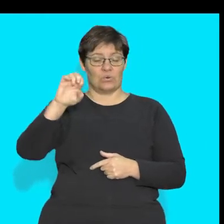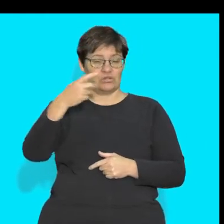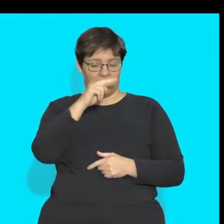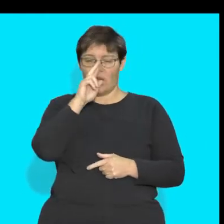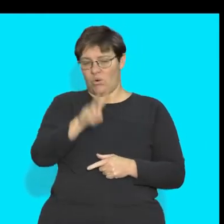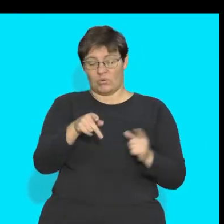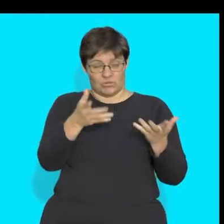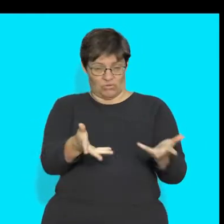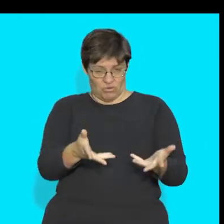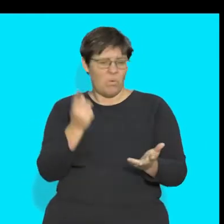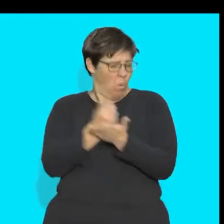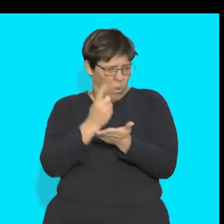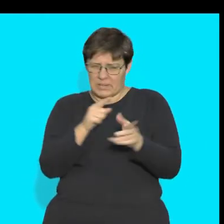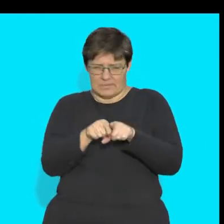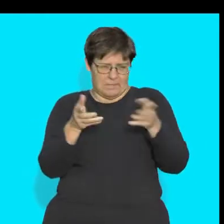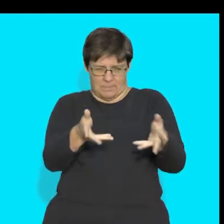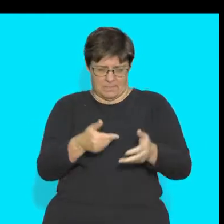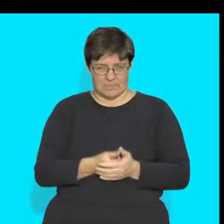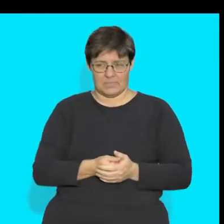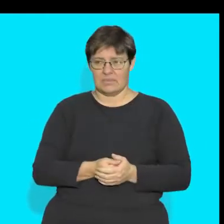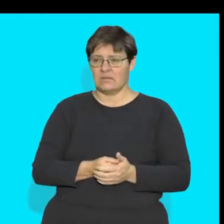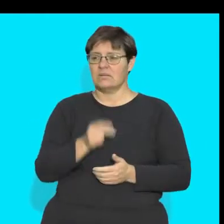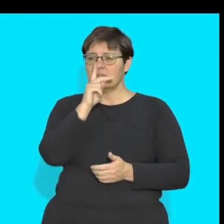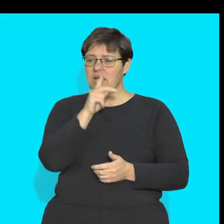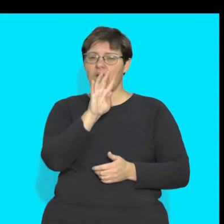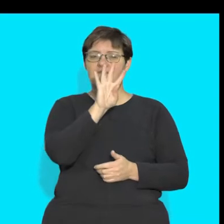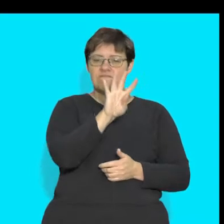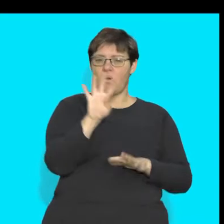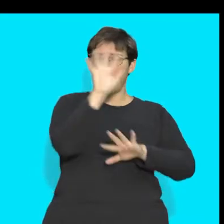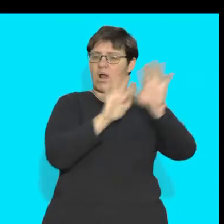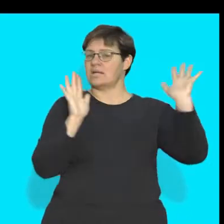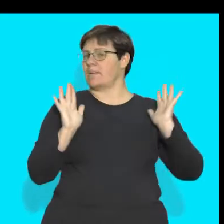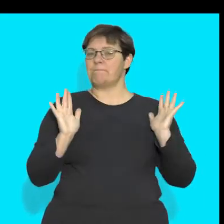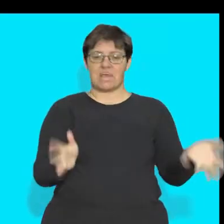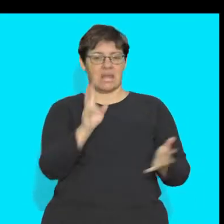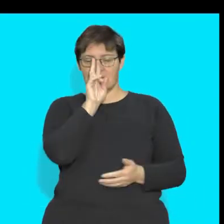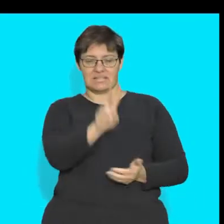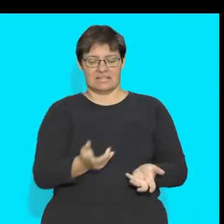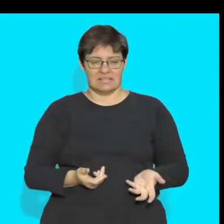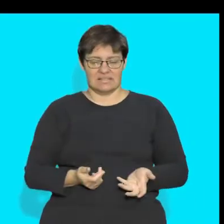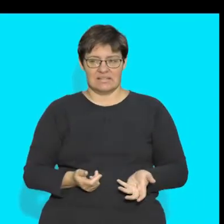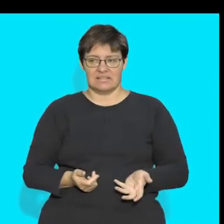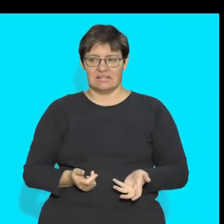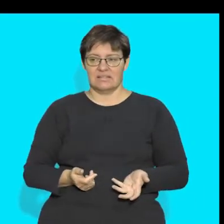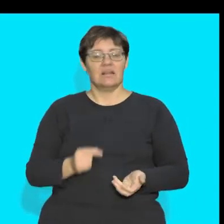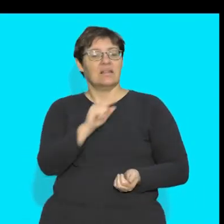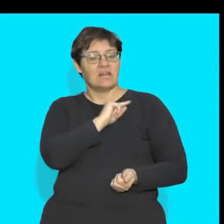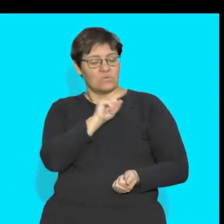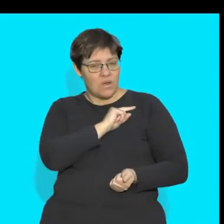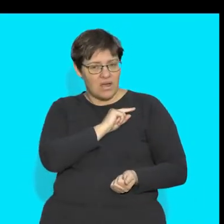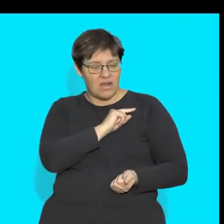this. So now if you look at this, you can see there's only 4 colors that we can see. That's why it's